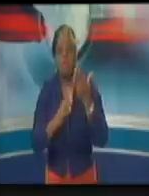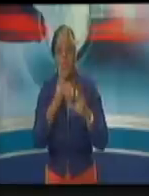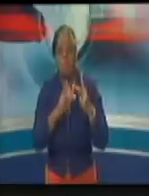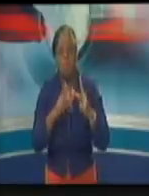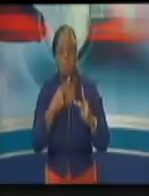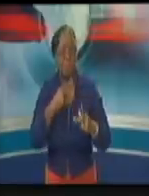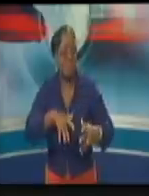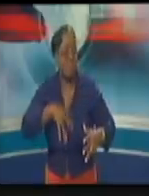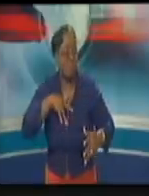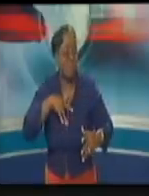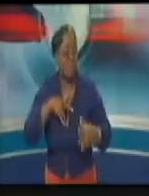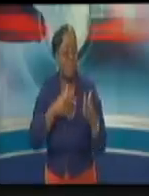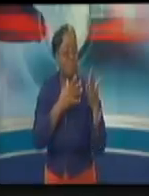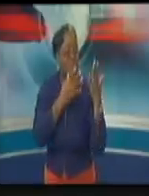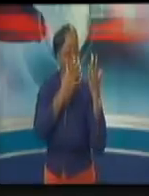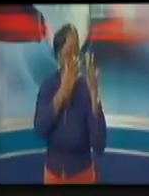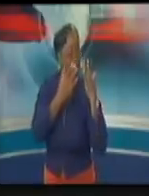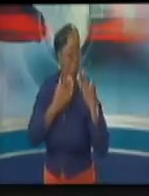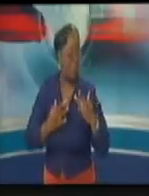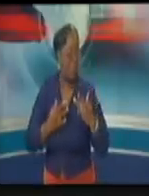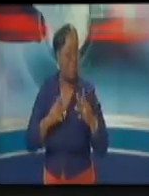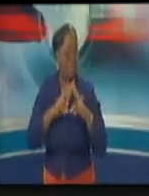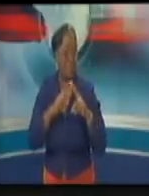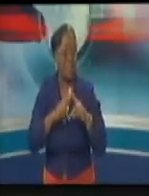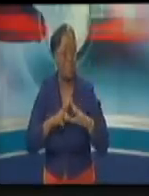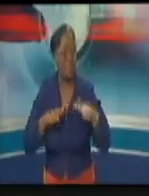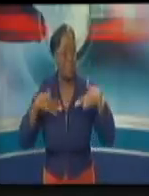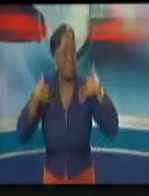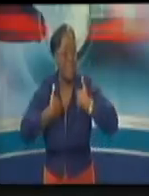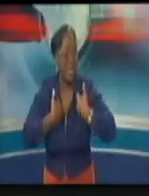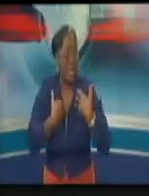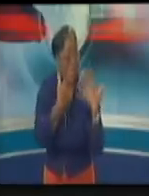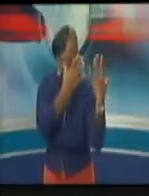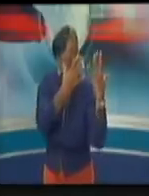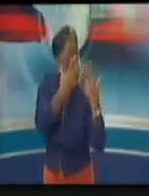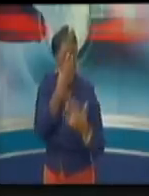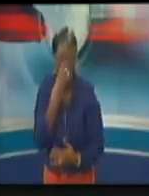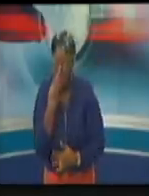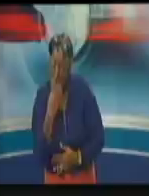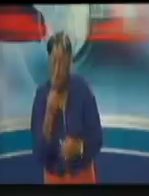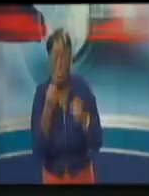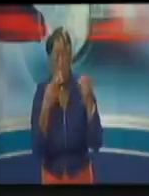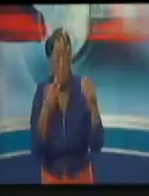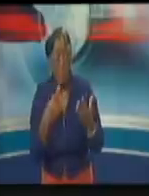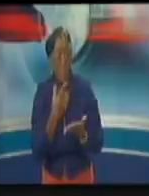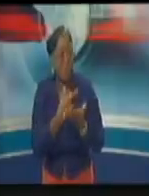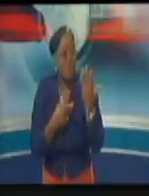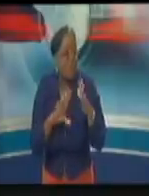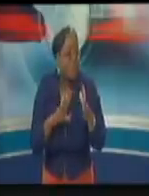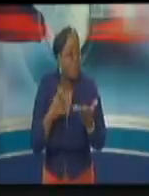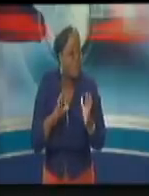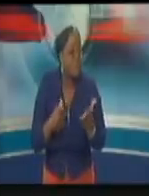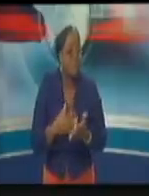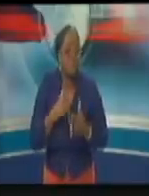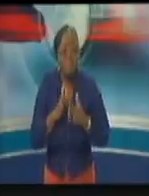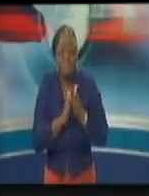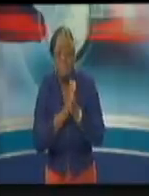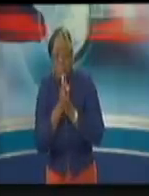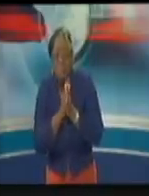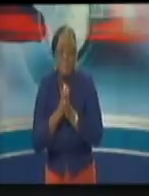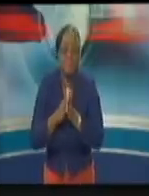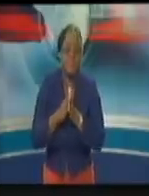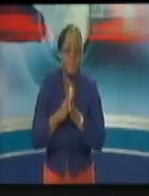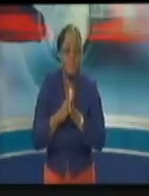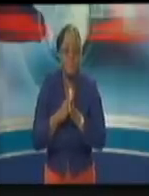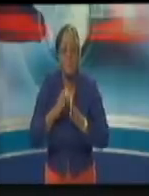tired. what can some of these people do so that they can remain active and have themselves a bit